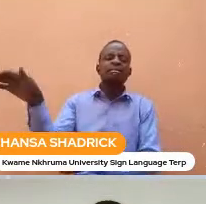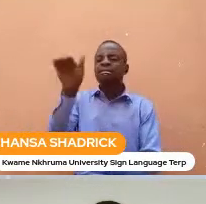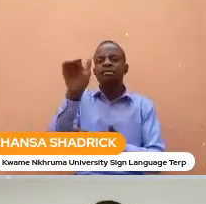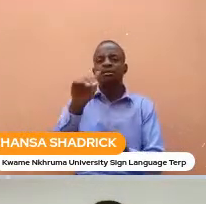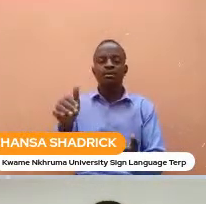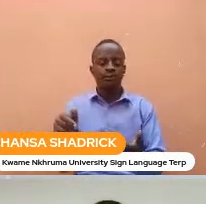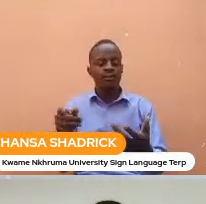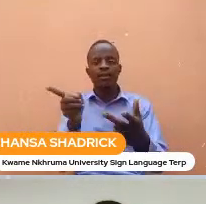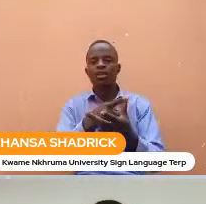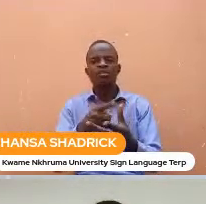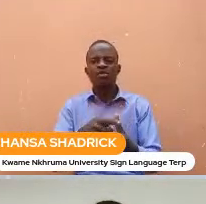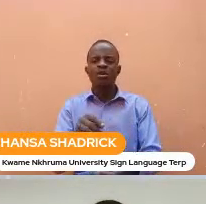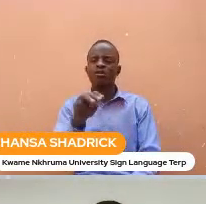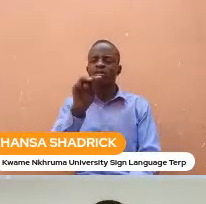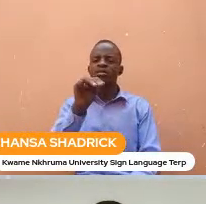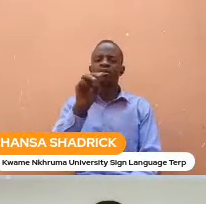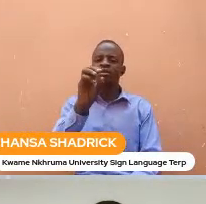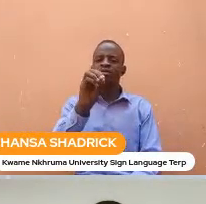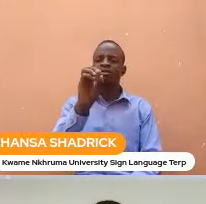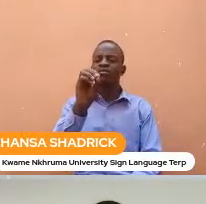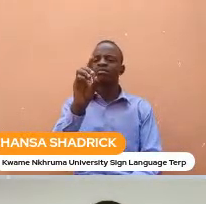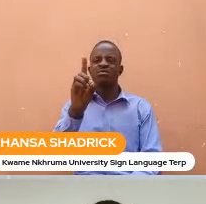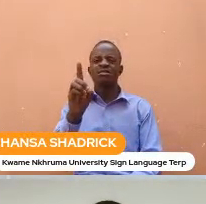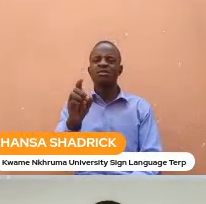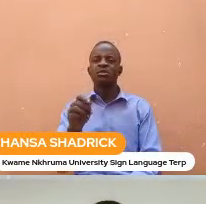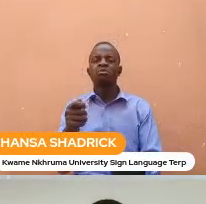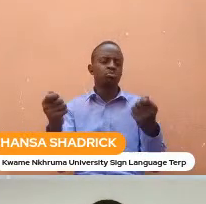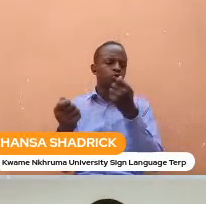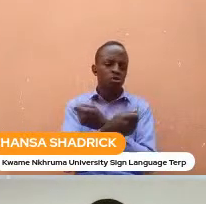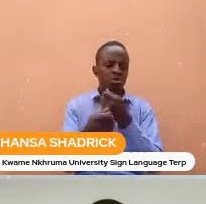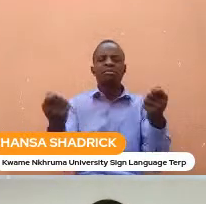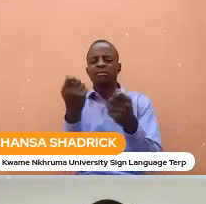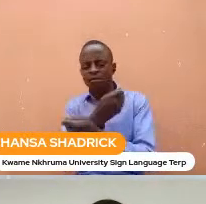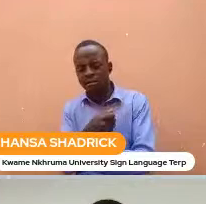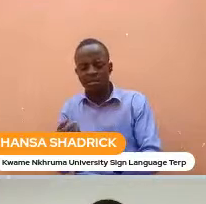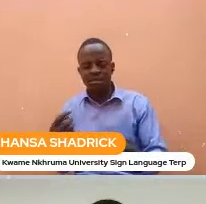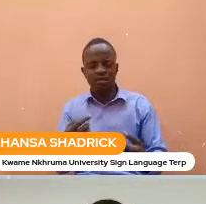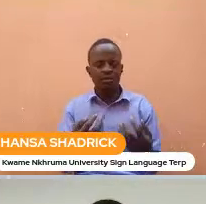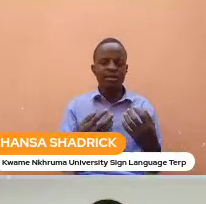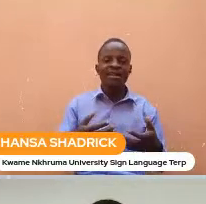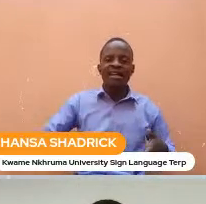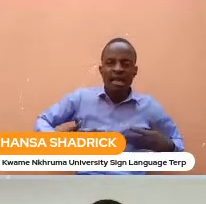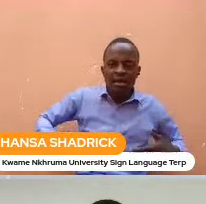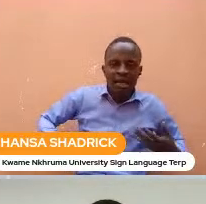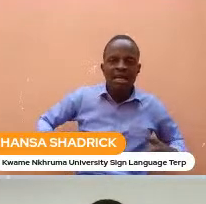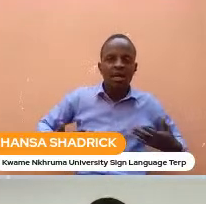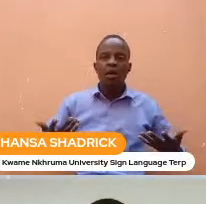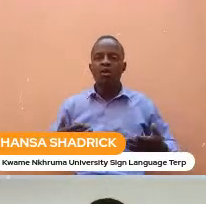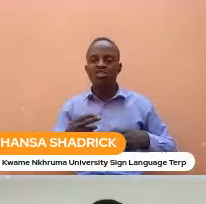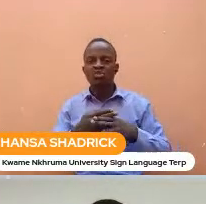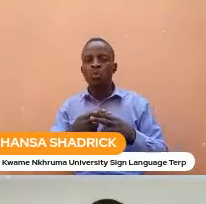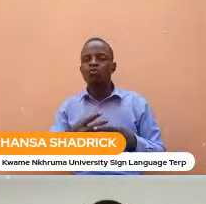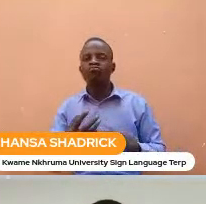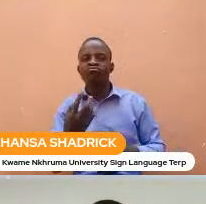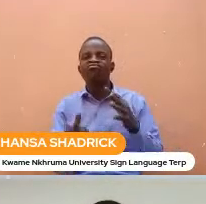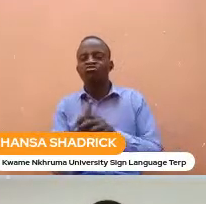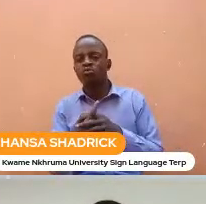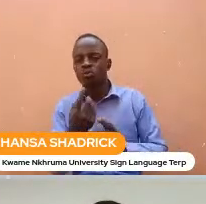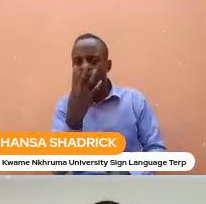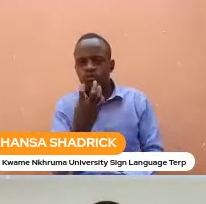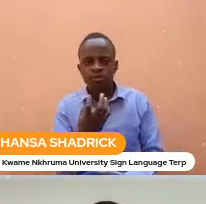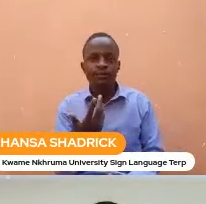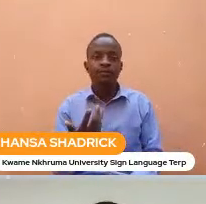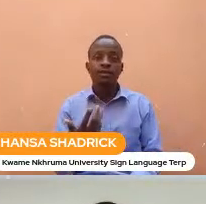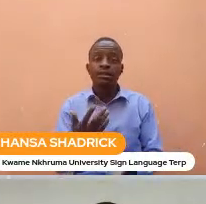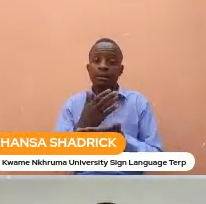the hormones get to deal with your mind, your mental, and you just develop mood swings a lot. So you find that to a certain extent,